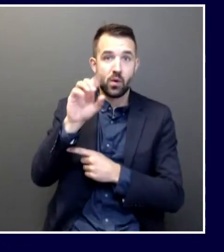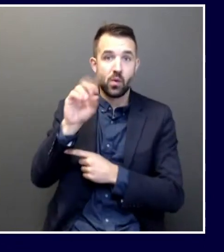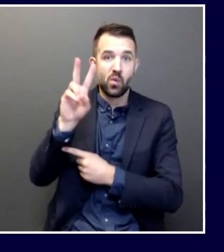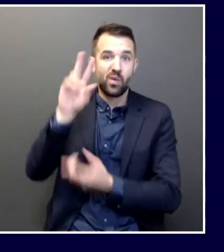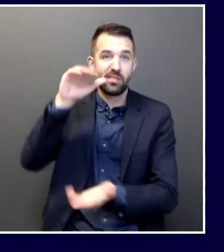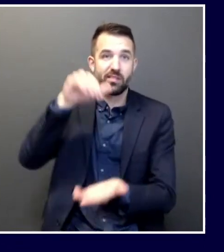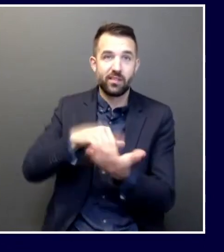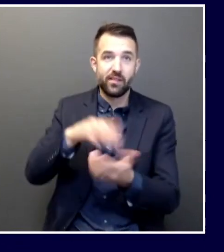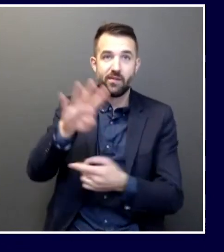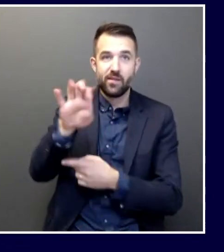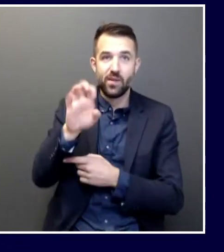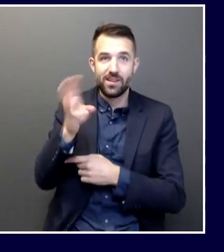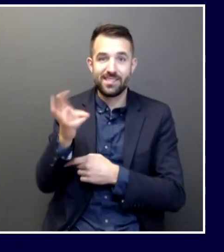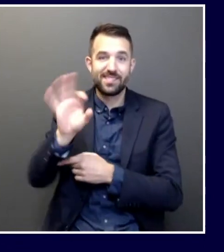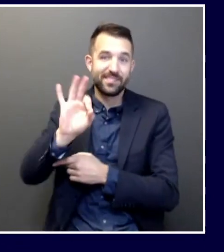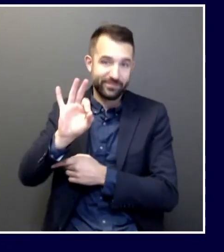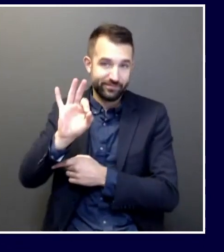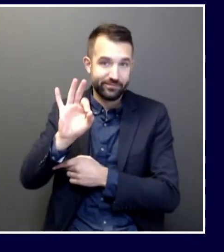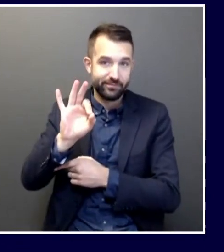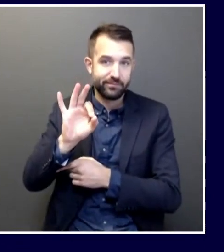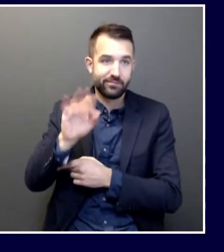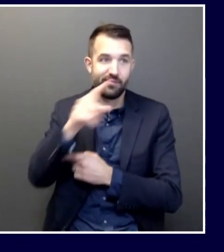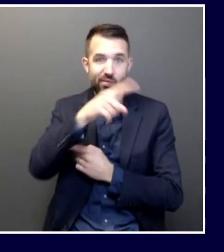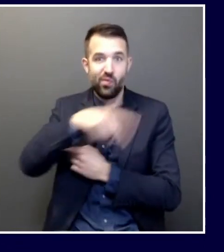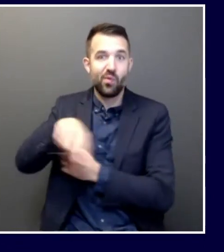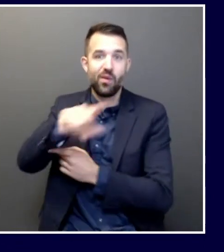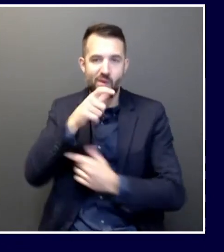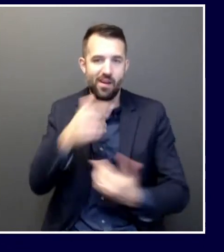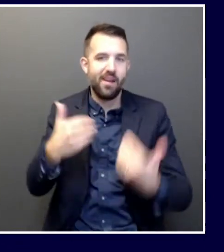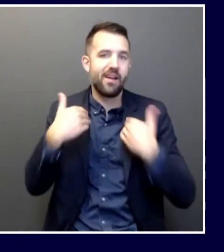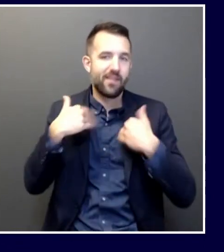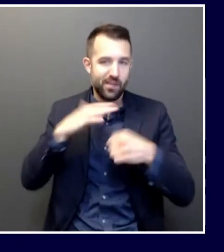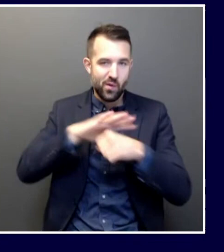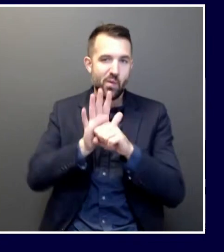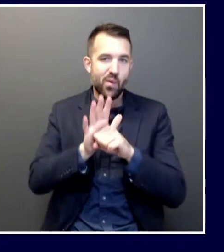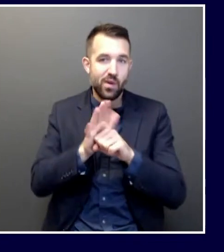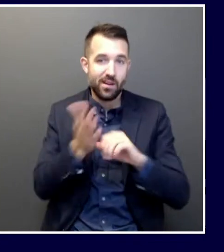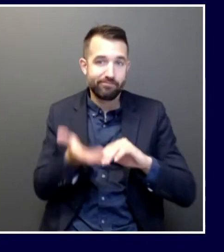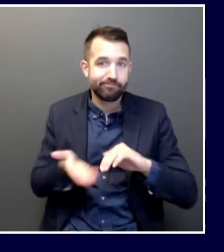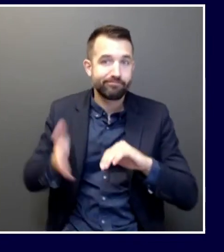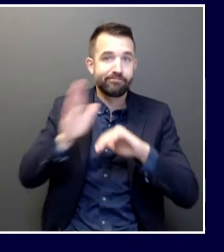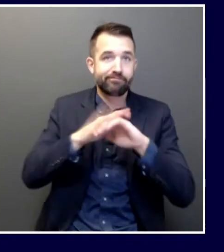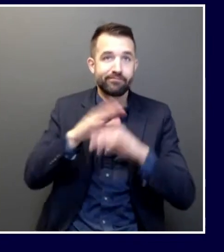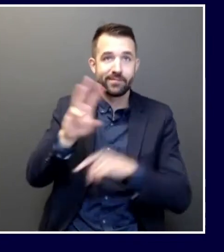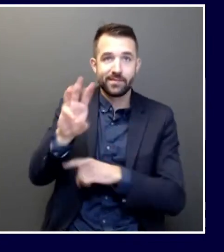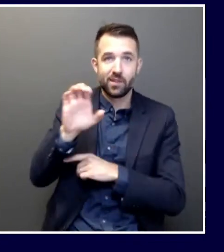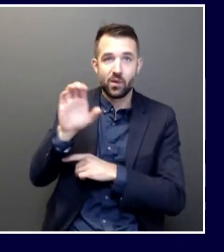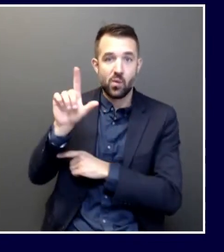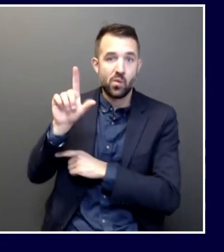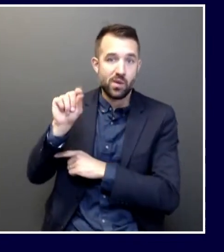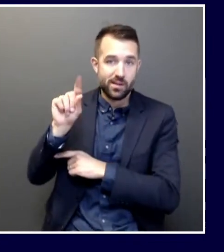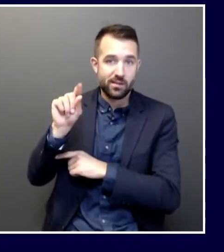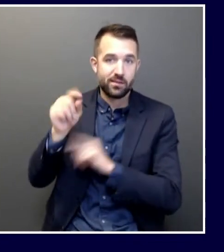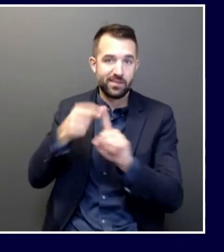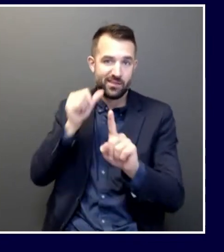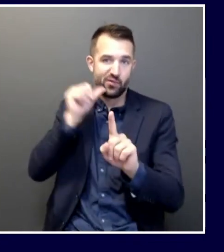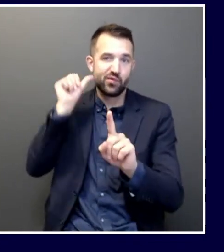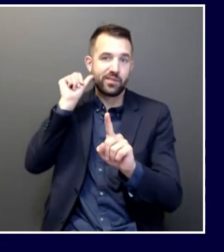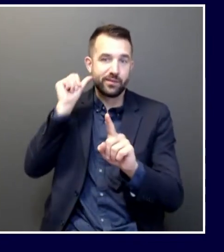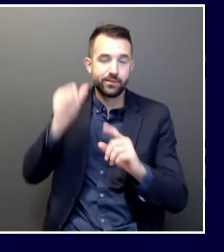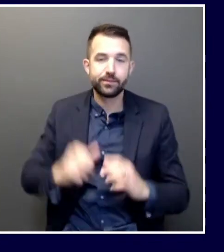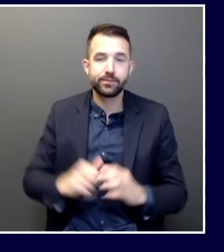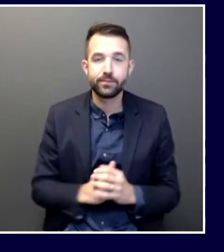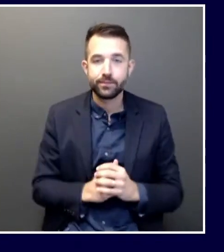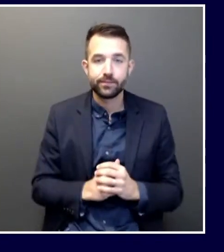102,469 cases of COVID-19, representing an increase of 620 cases. Cumulatively, since